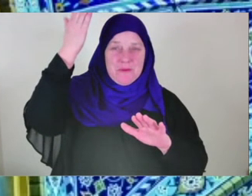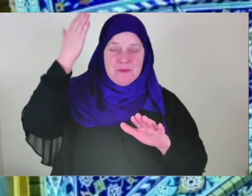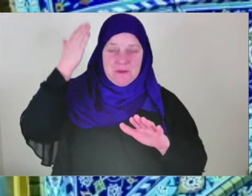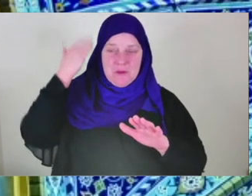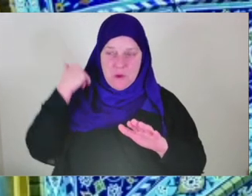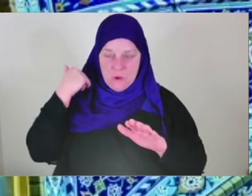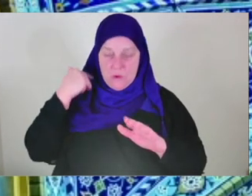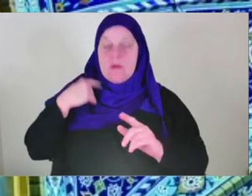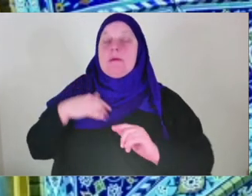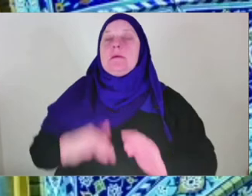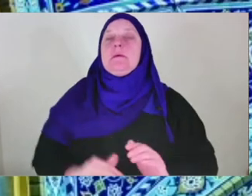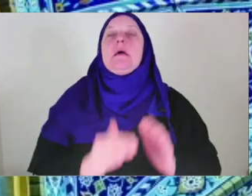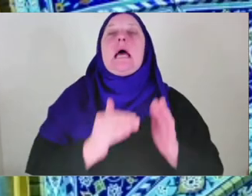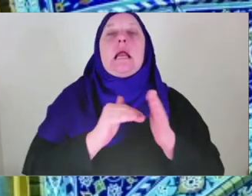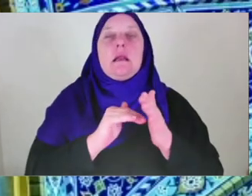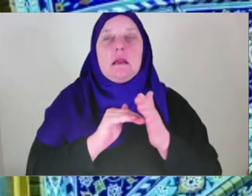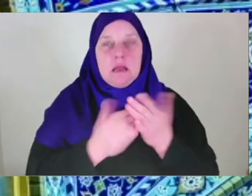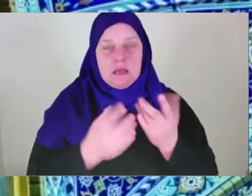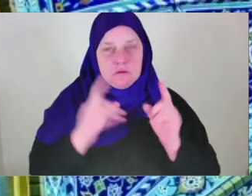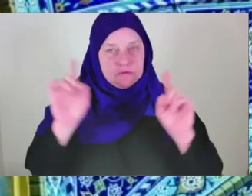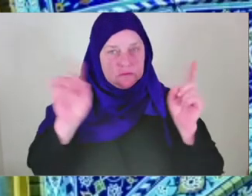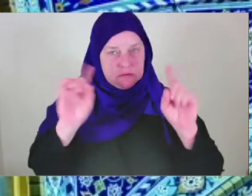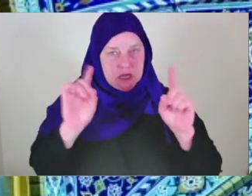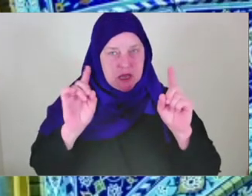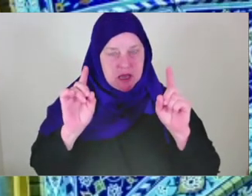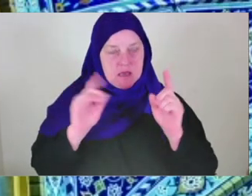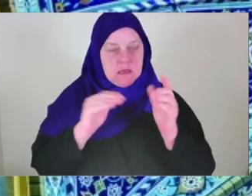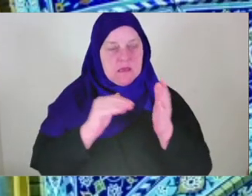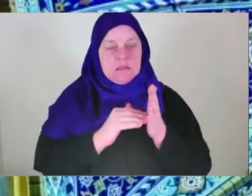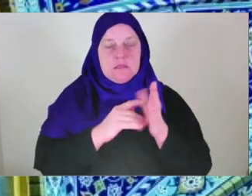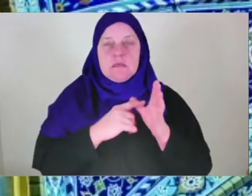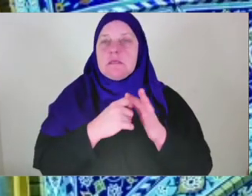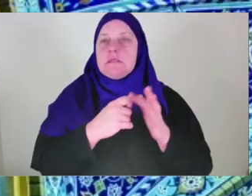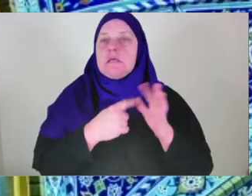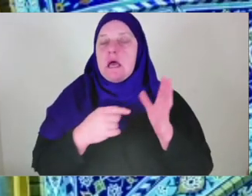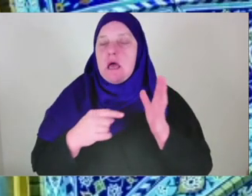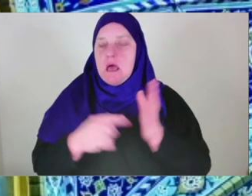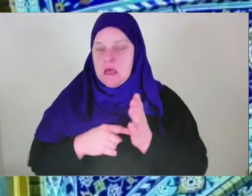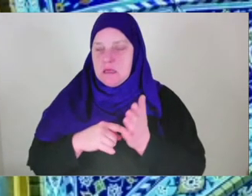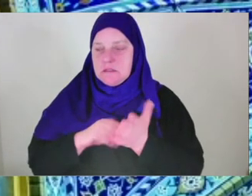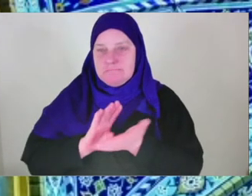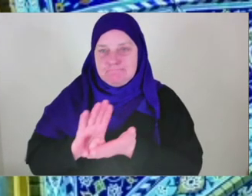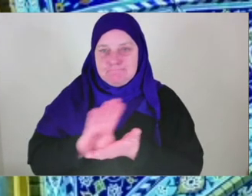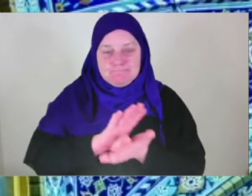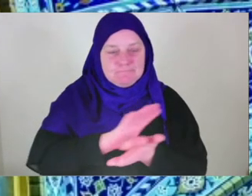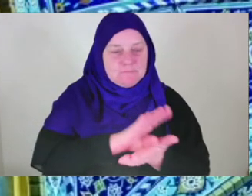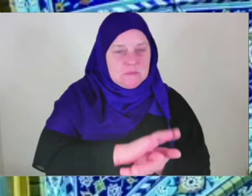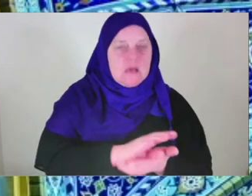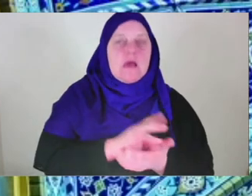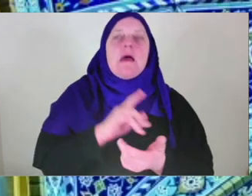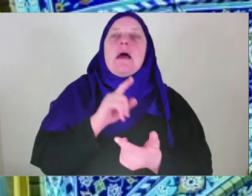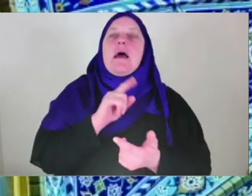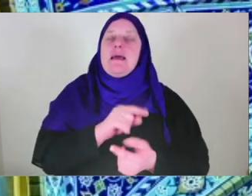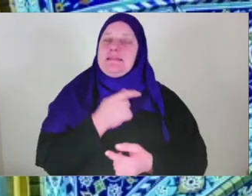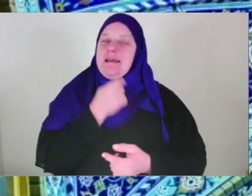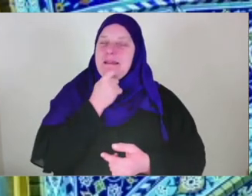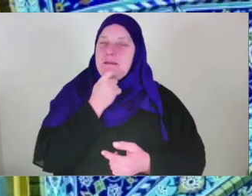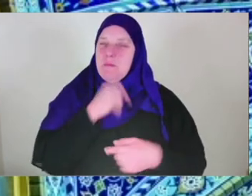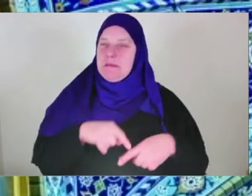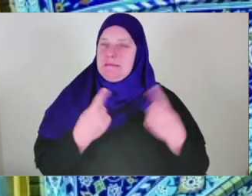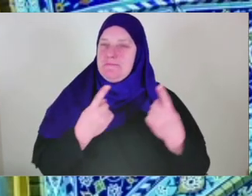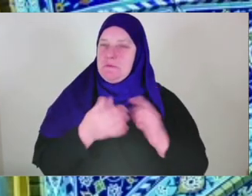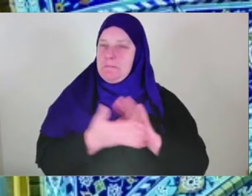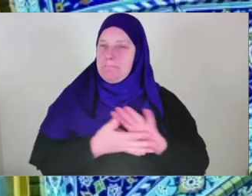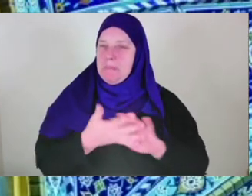use today in our jurisprudence. In our jurisprudence today, that usually people they think of when we think of zakat, is the